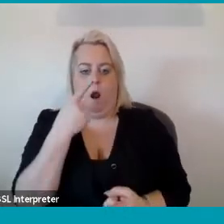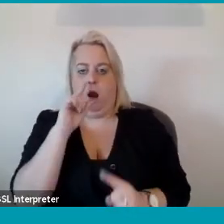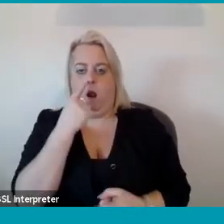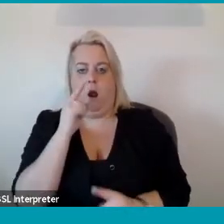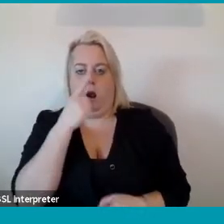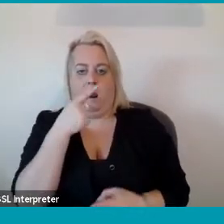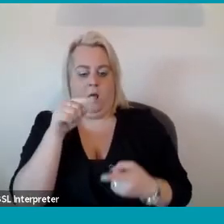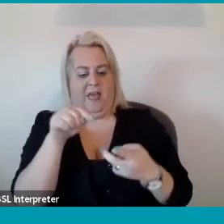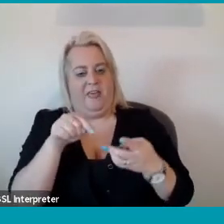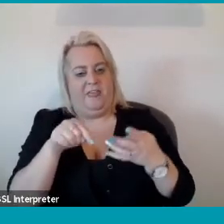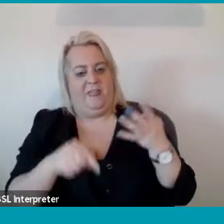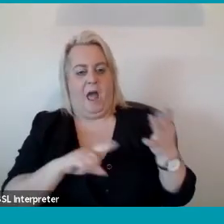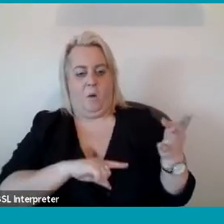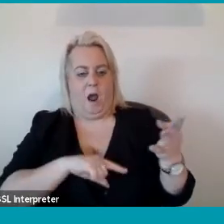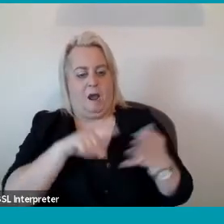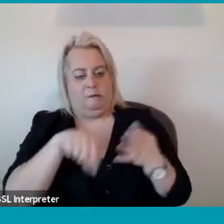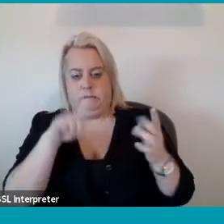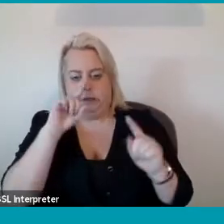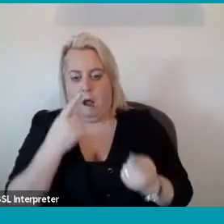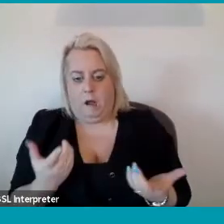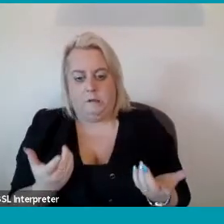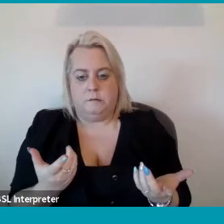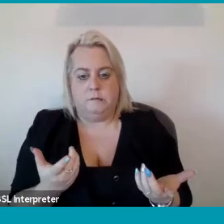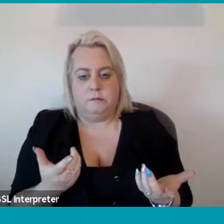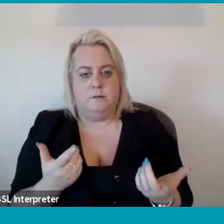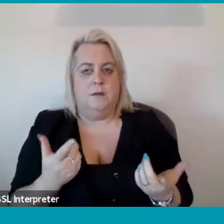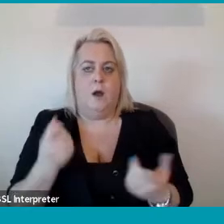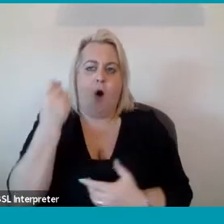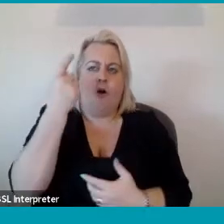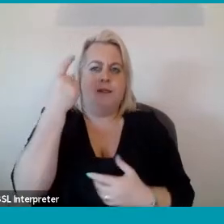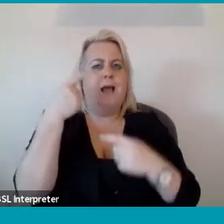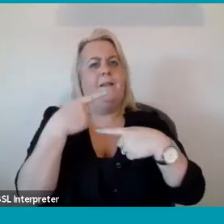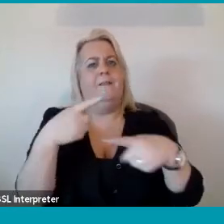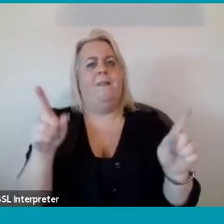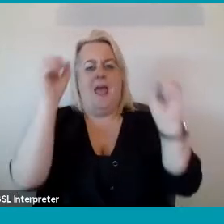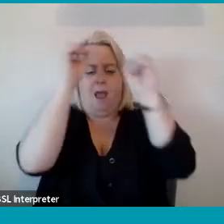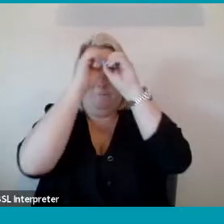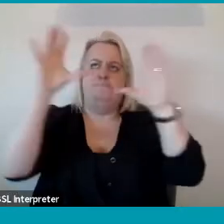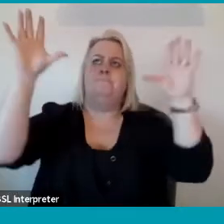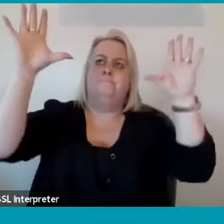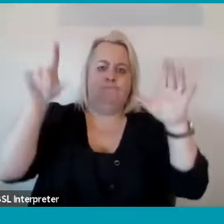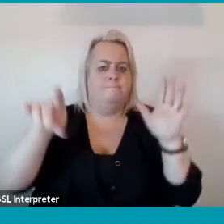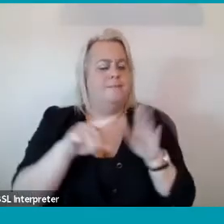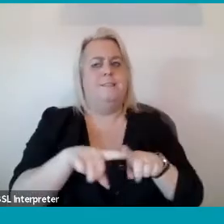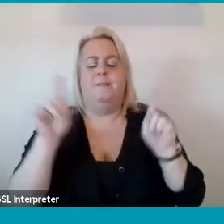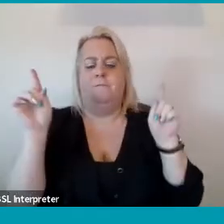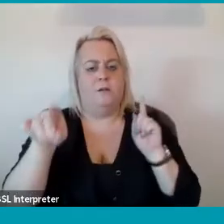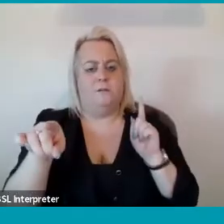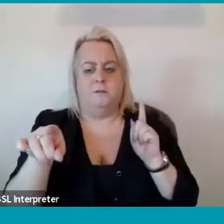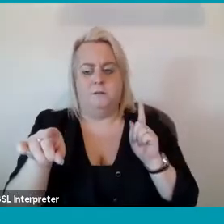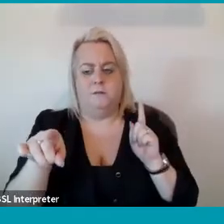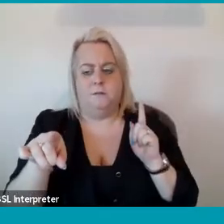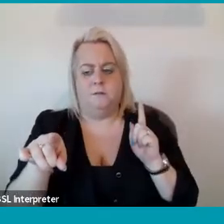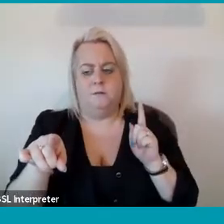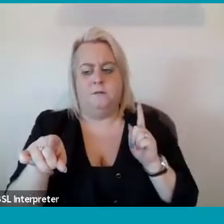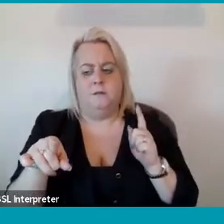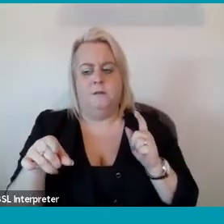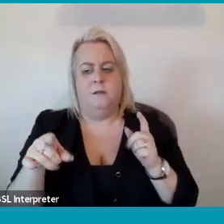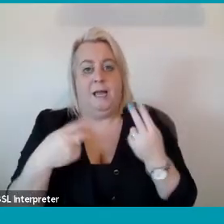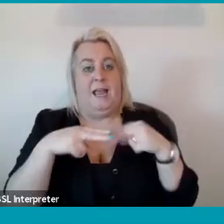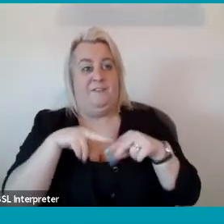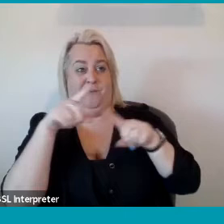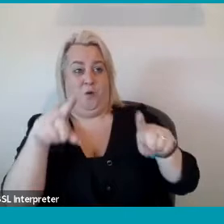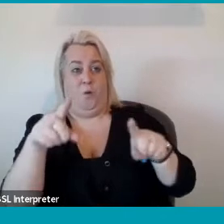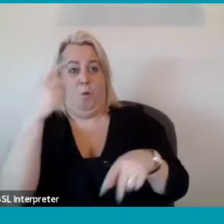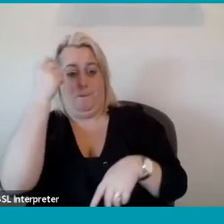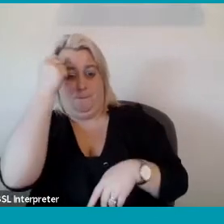because if you look at the media and you look at the legislation and you look at the government, you could be, forgiven for believing that